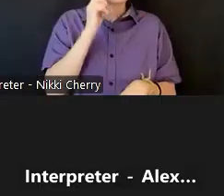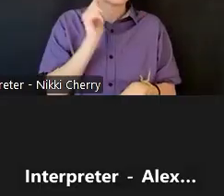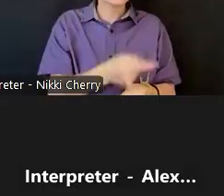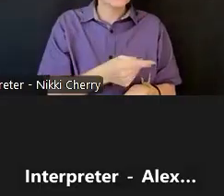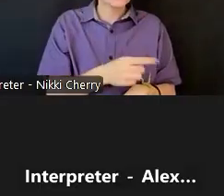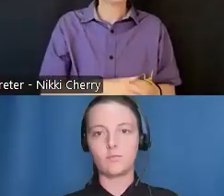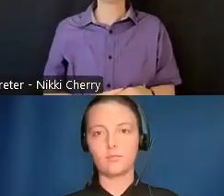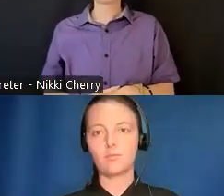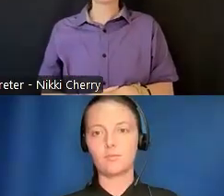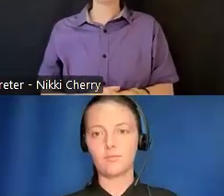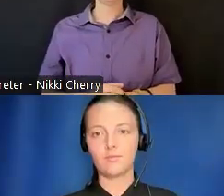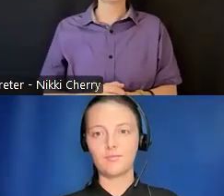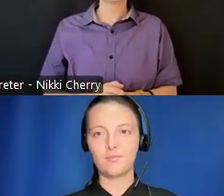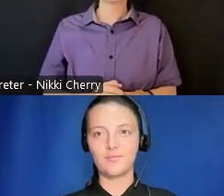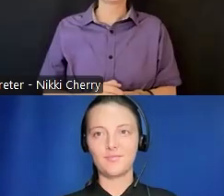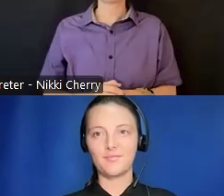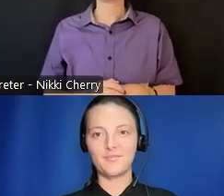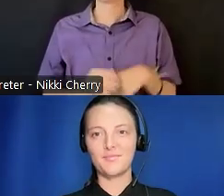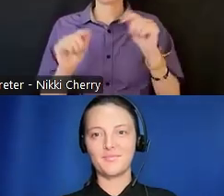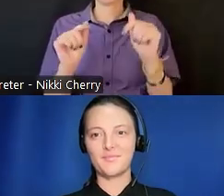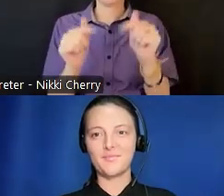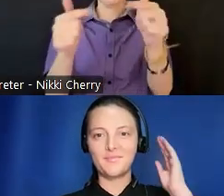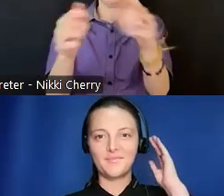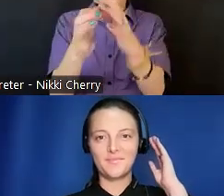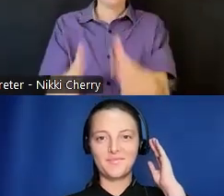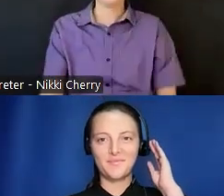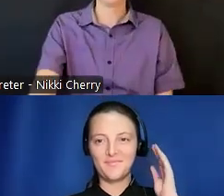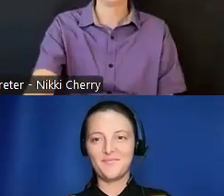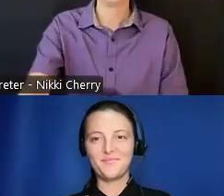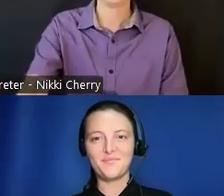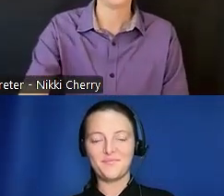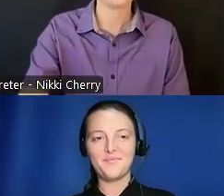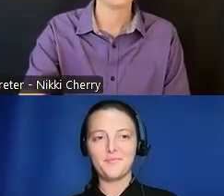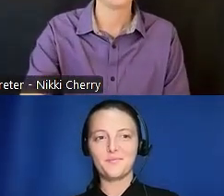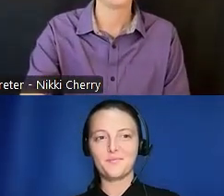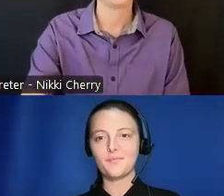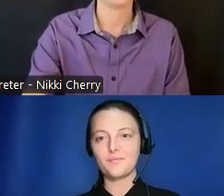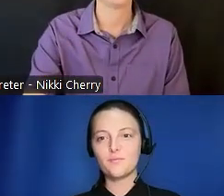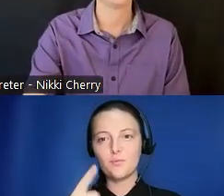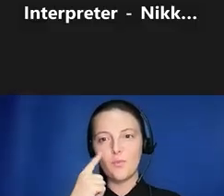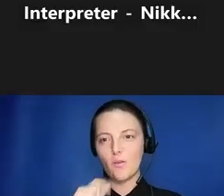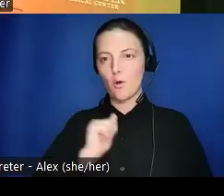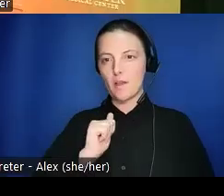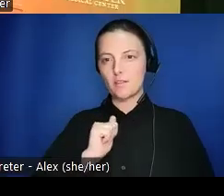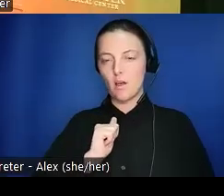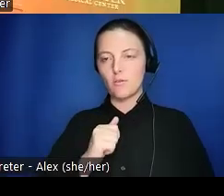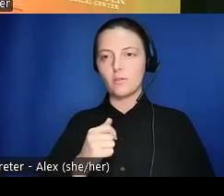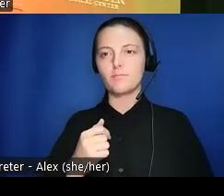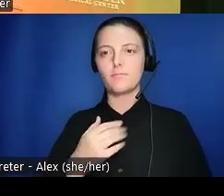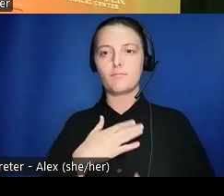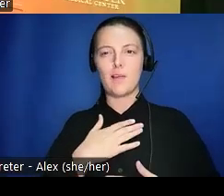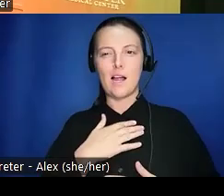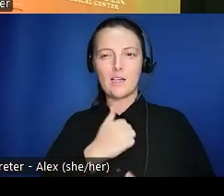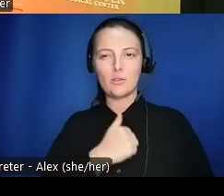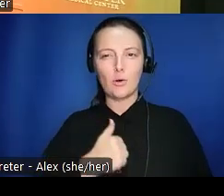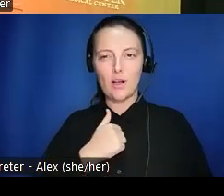Now, one of the regrets that I have is that we haven't quite developed the data